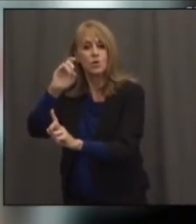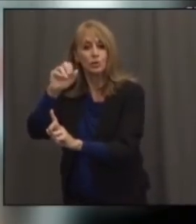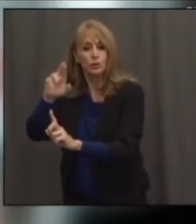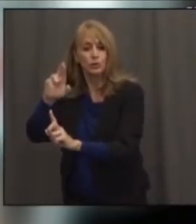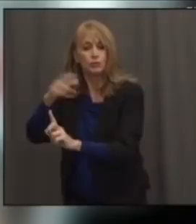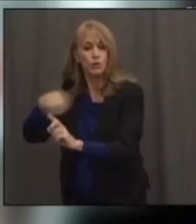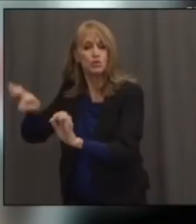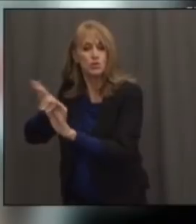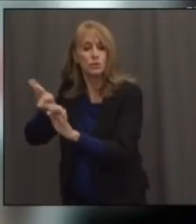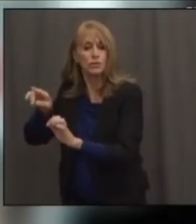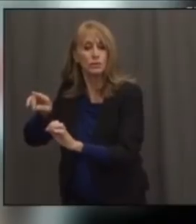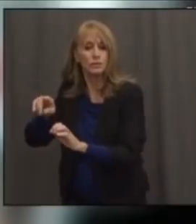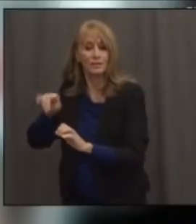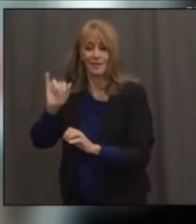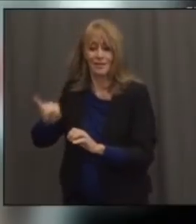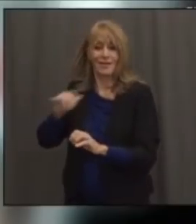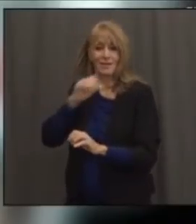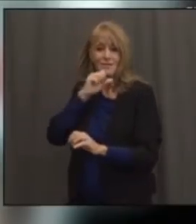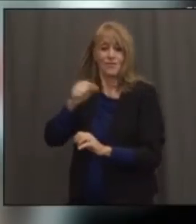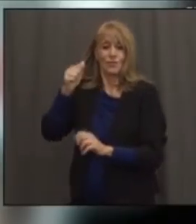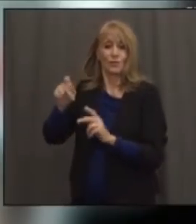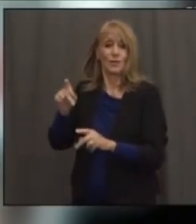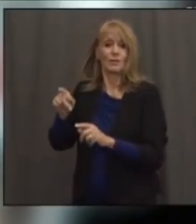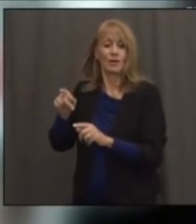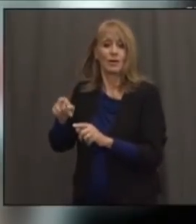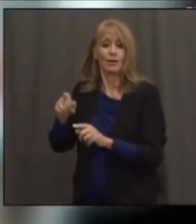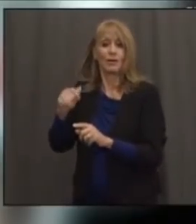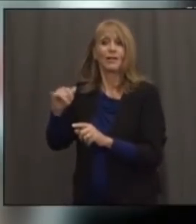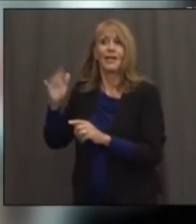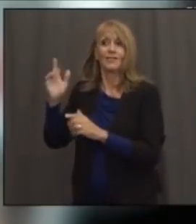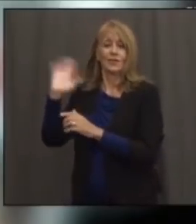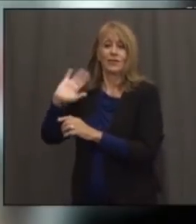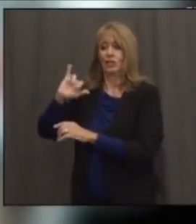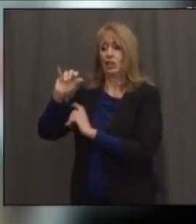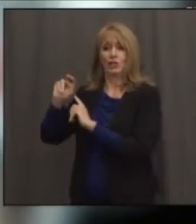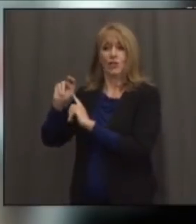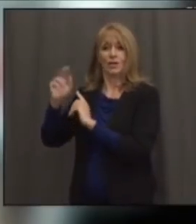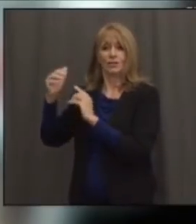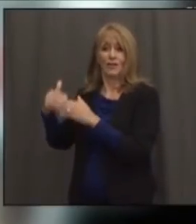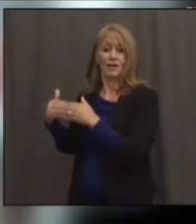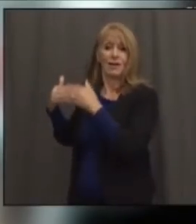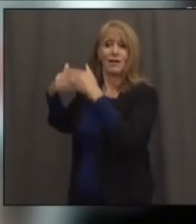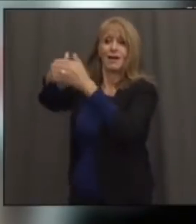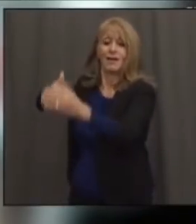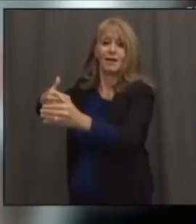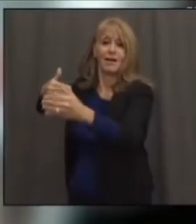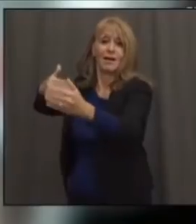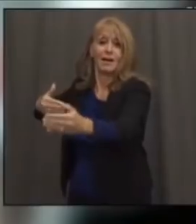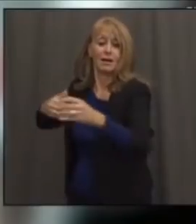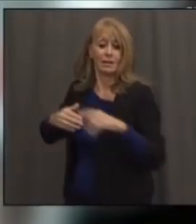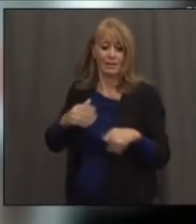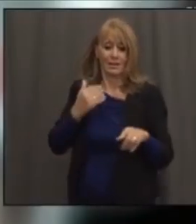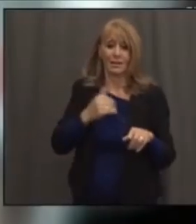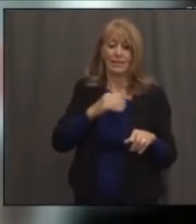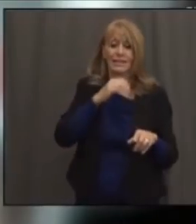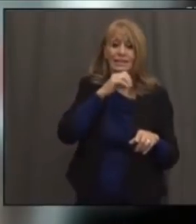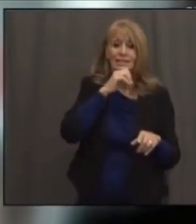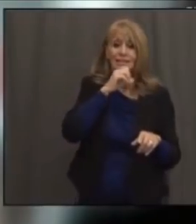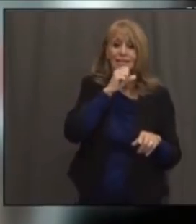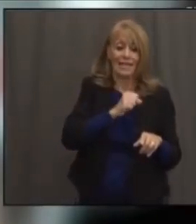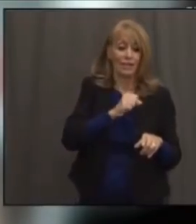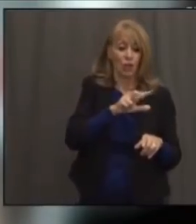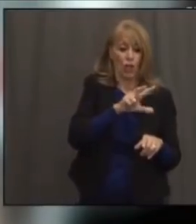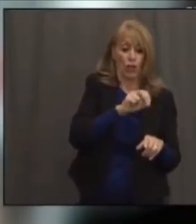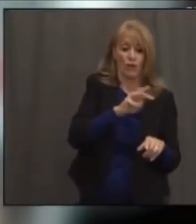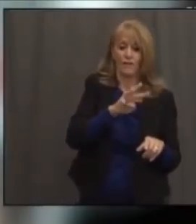also remember, that's the population that's going to be the furthest out from having been vaccinated. A lot of the, 30 and 40-year-olds got vaccinated in